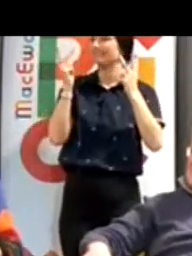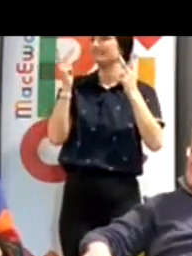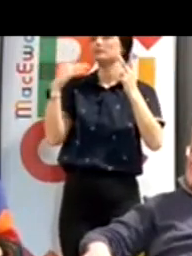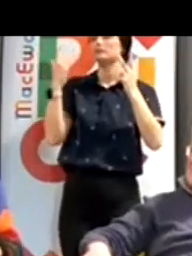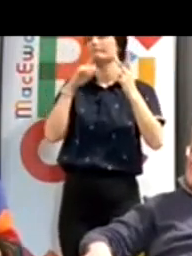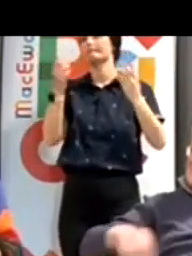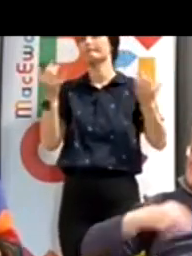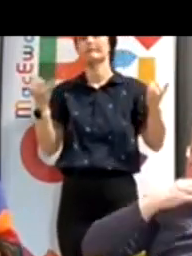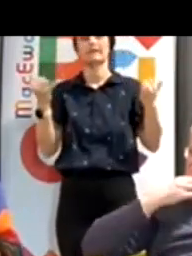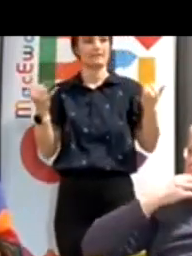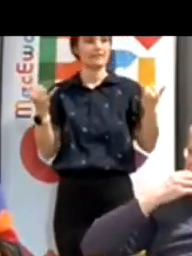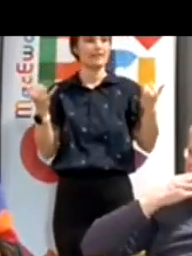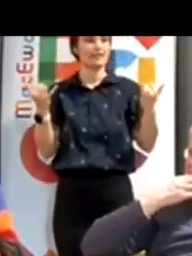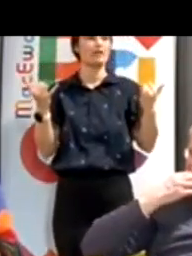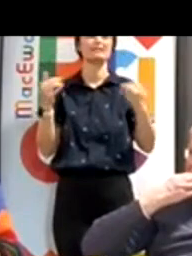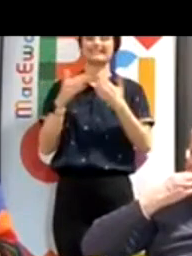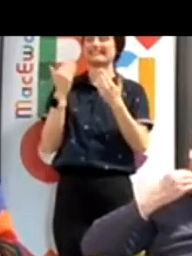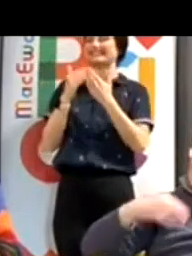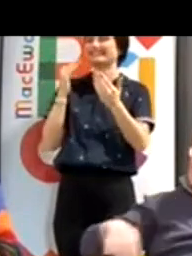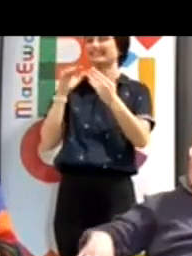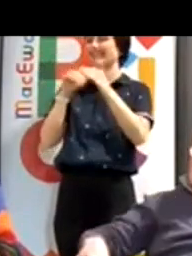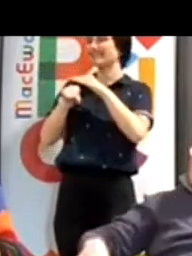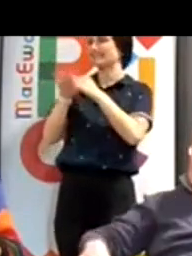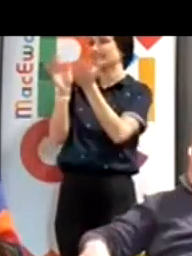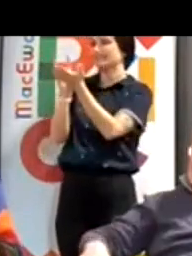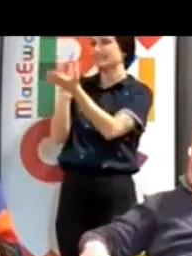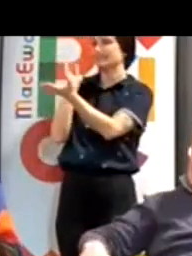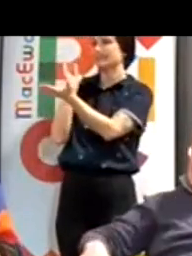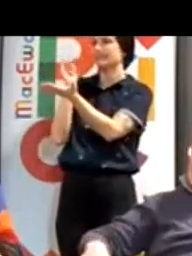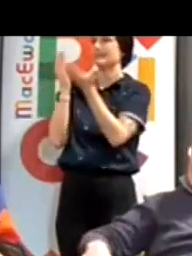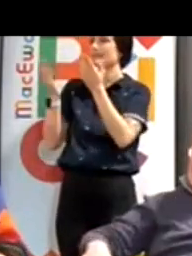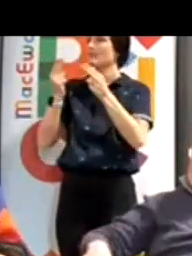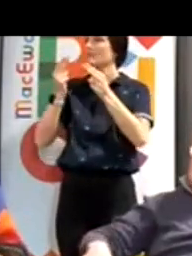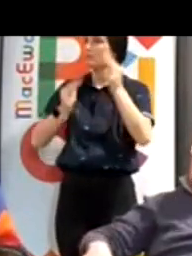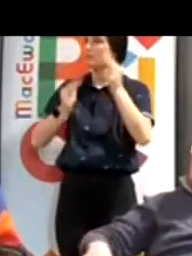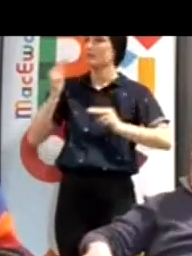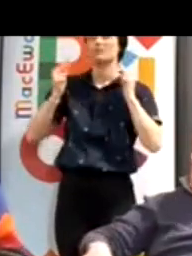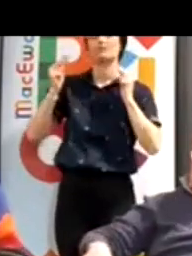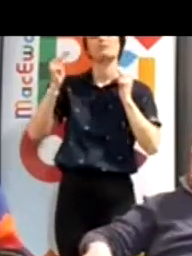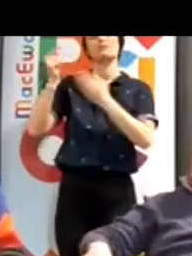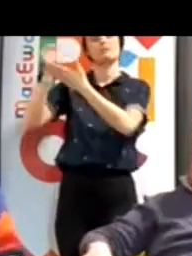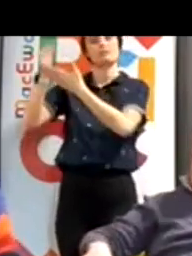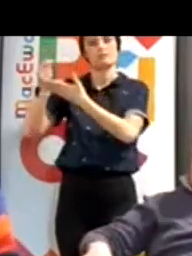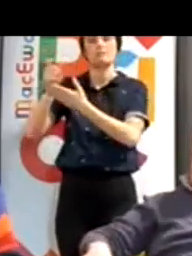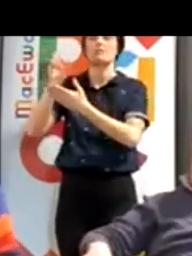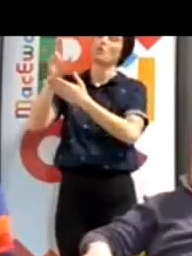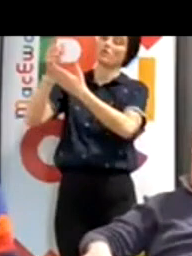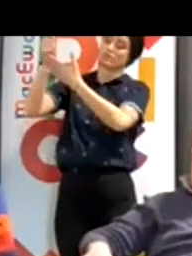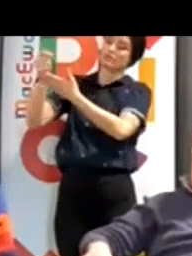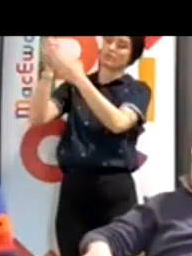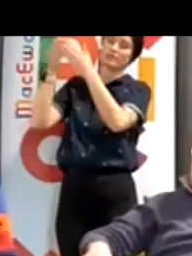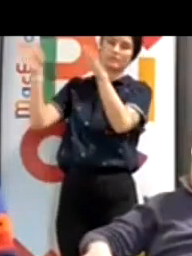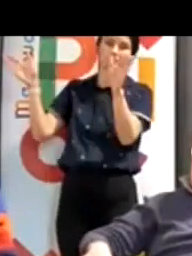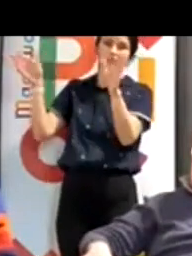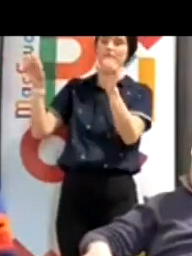much easier it is for people to access things that they need to now, whether that be hormone therapy, whether that be therapy in general,